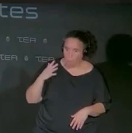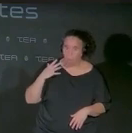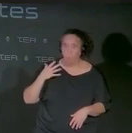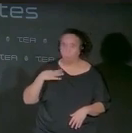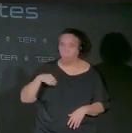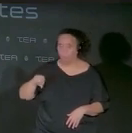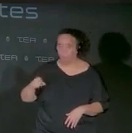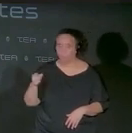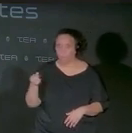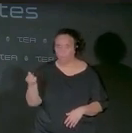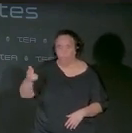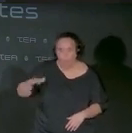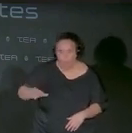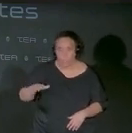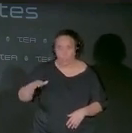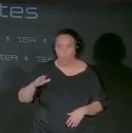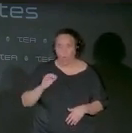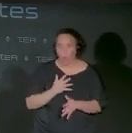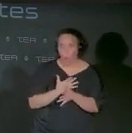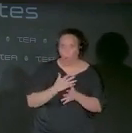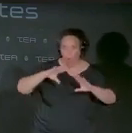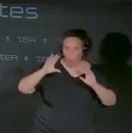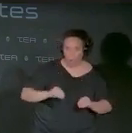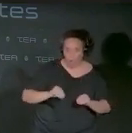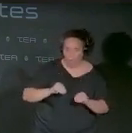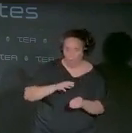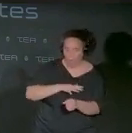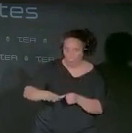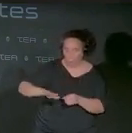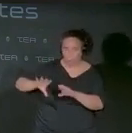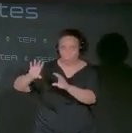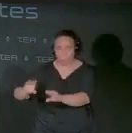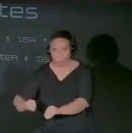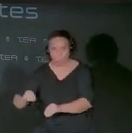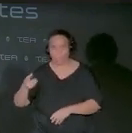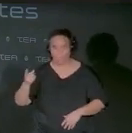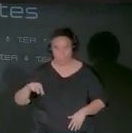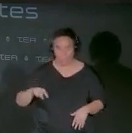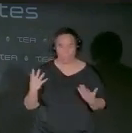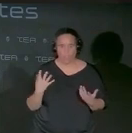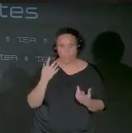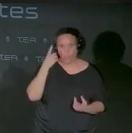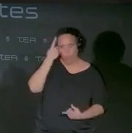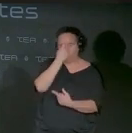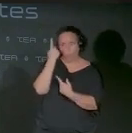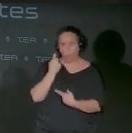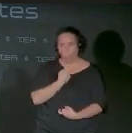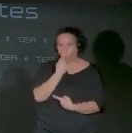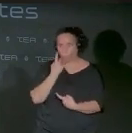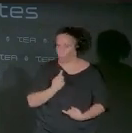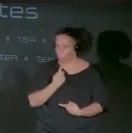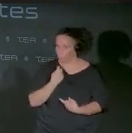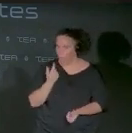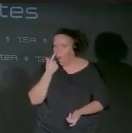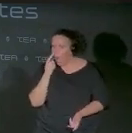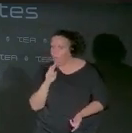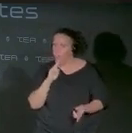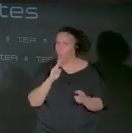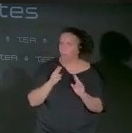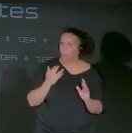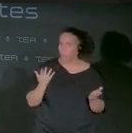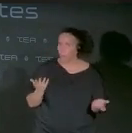now, because those are the questions which in the future will have to be answered. And if we don't have an answer